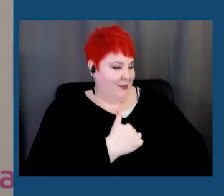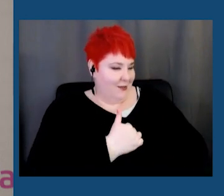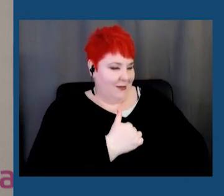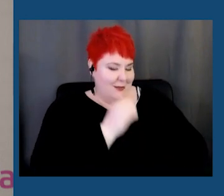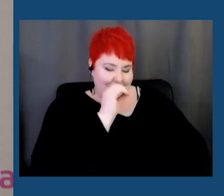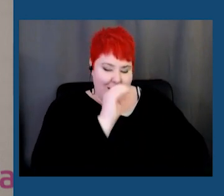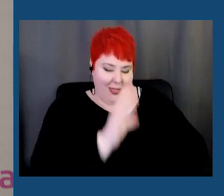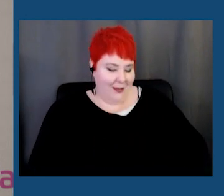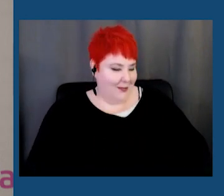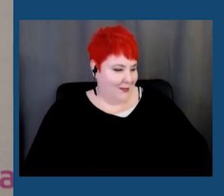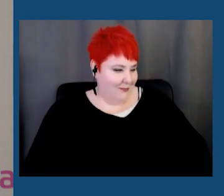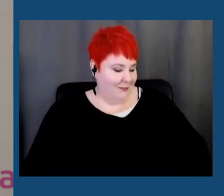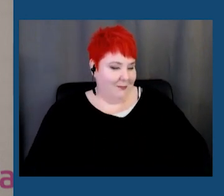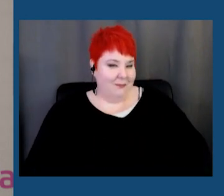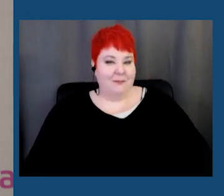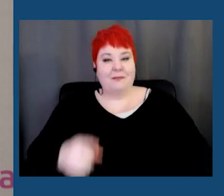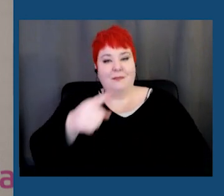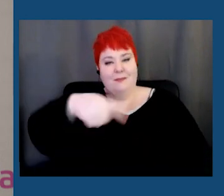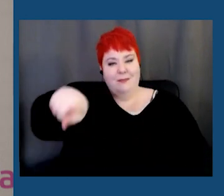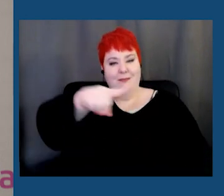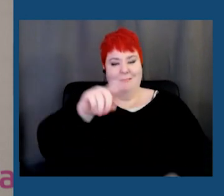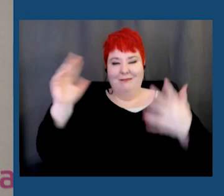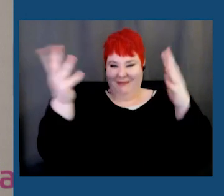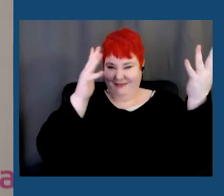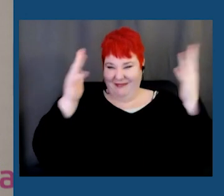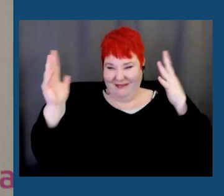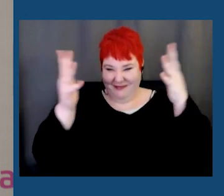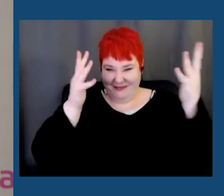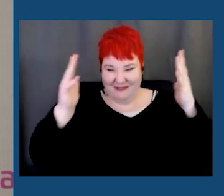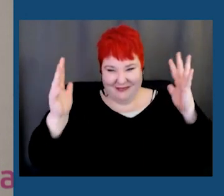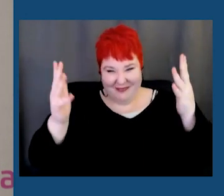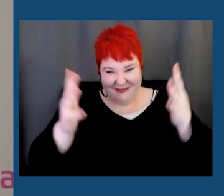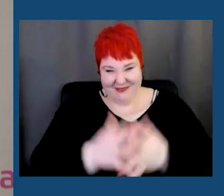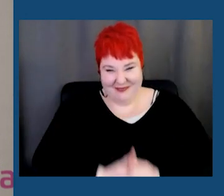This group's desire to know,